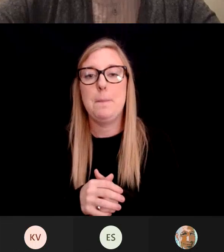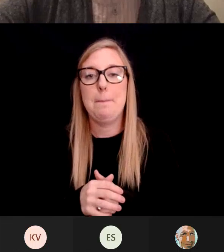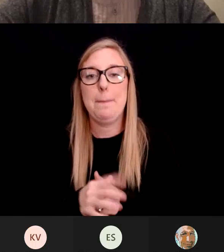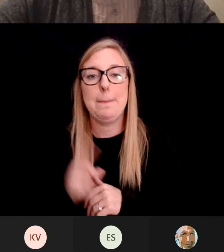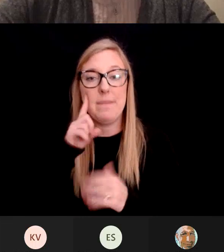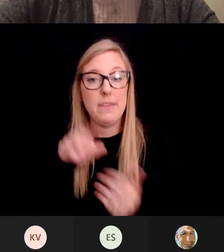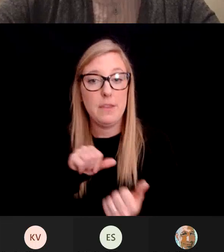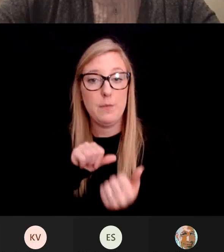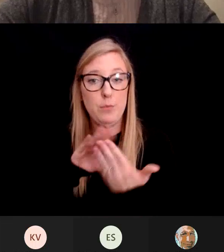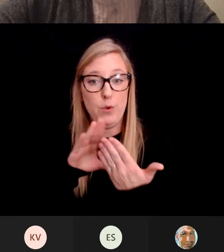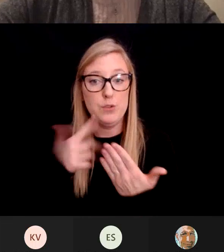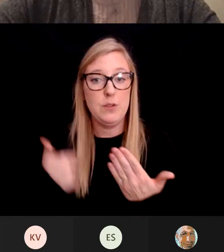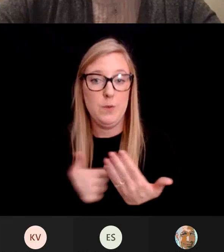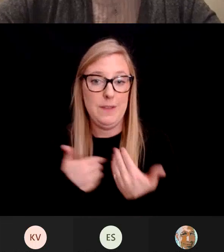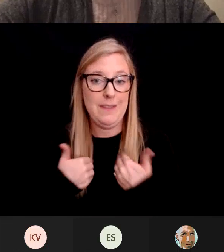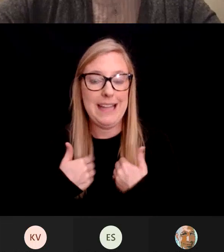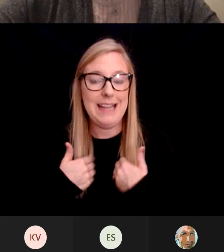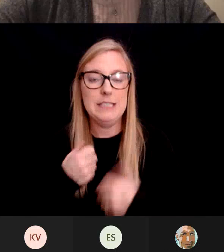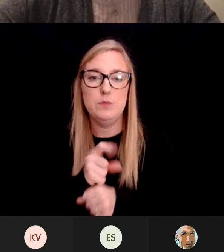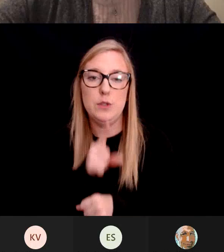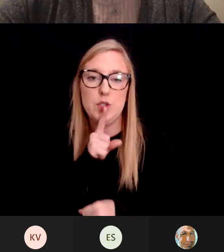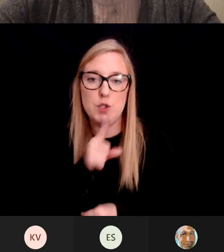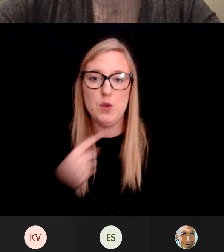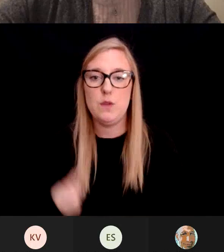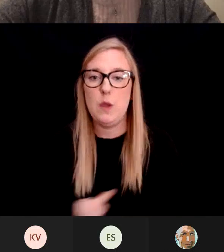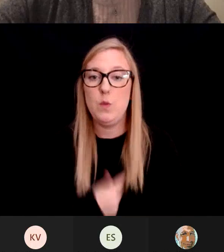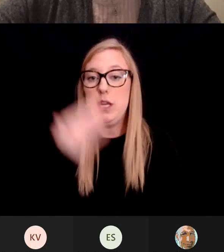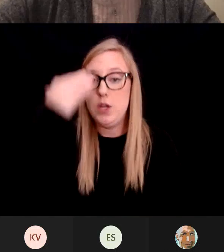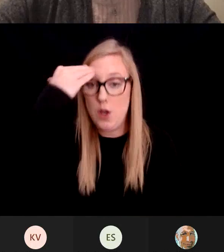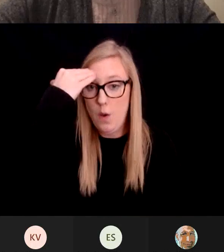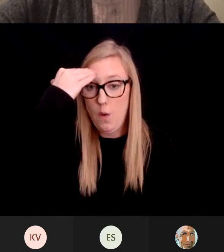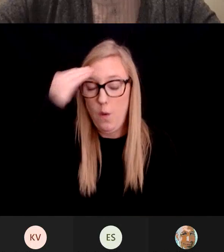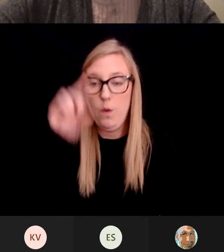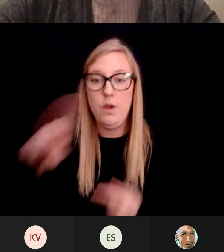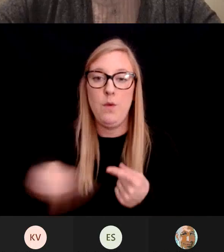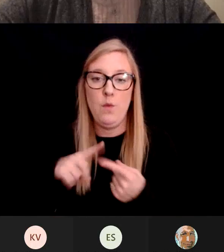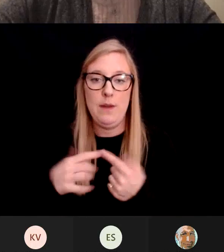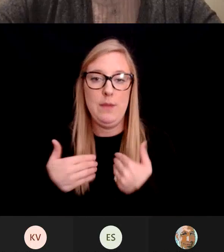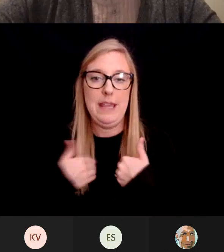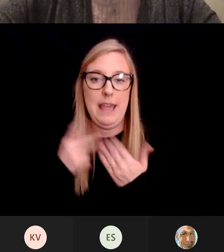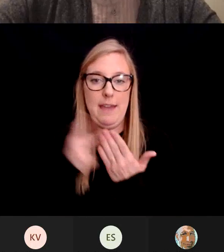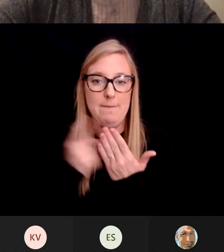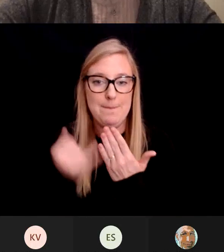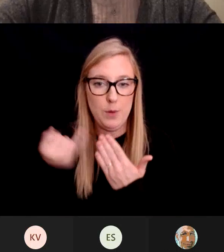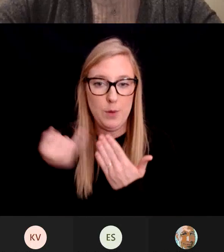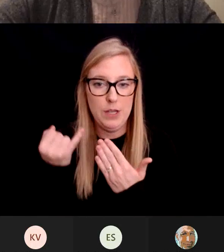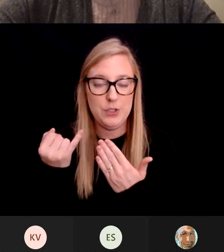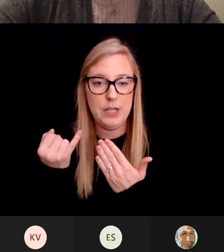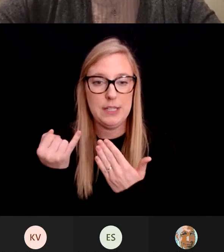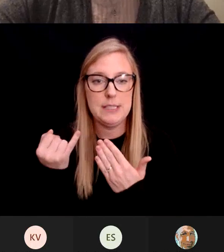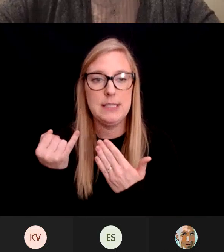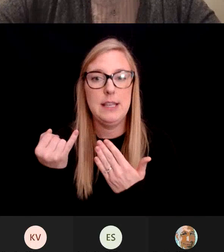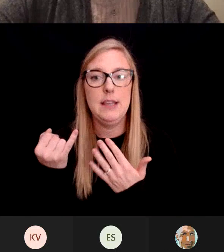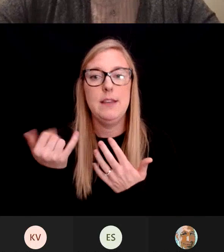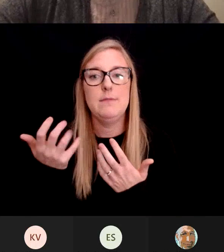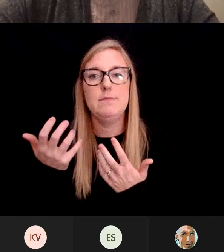taken is to make sure that we know when we have projects where